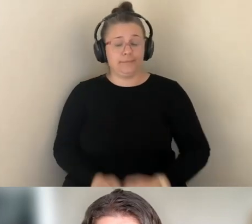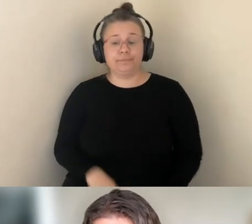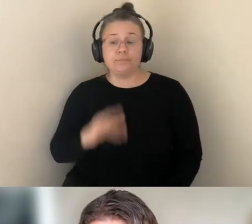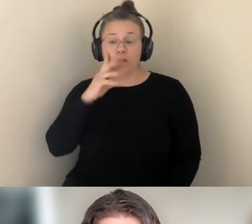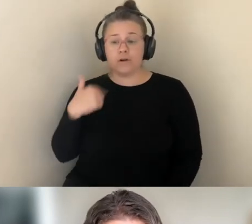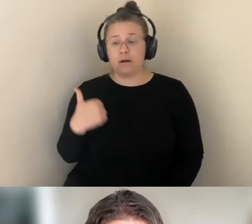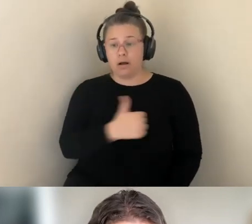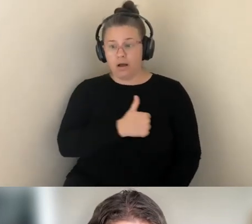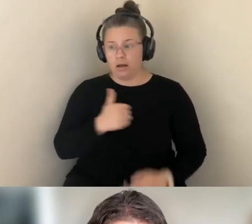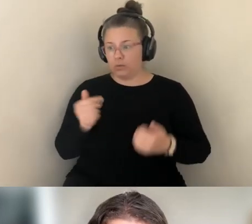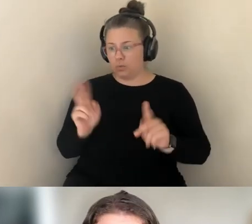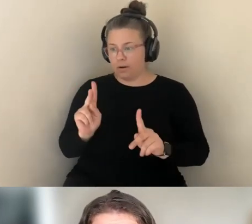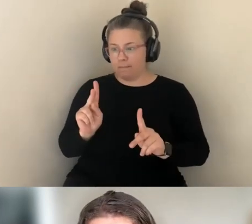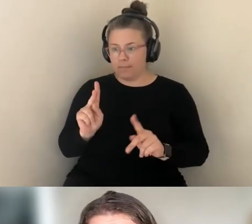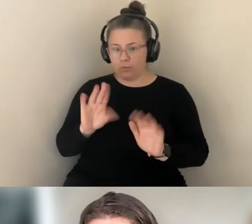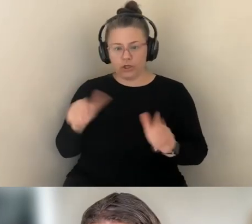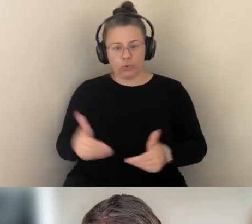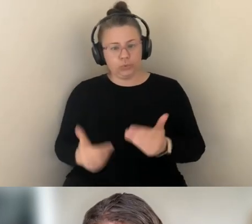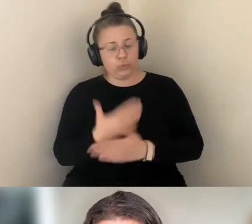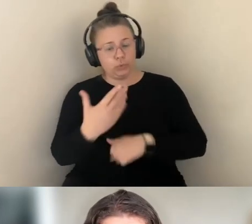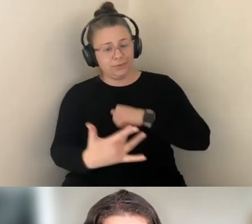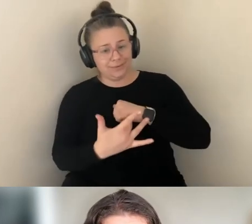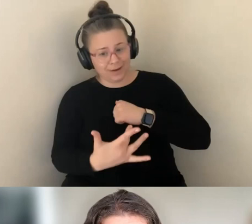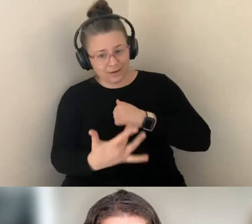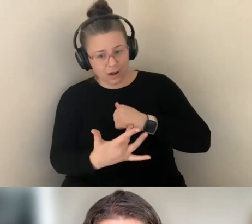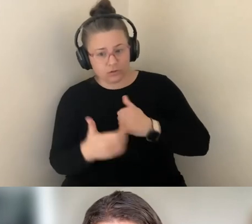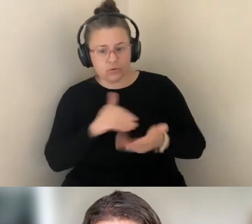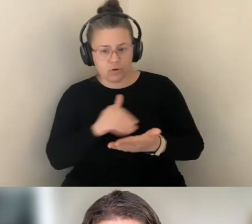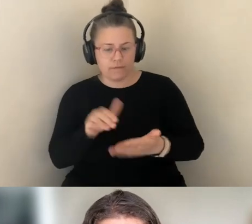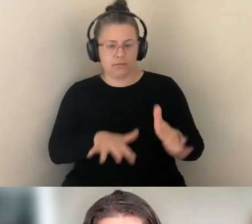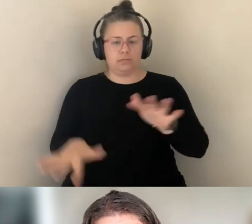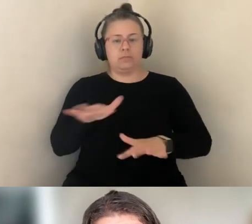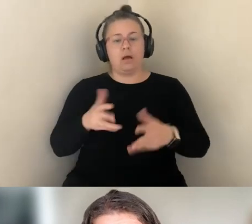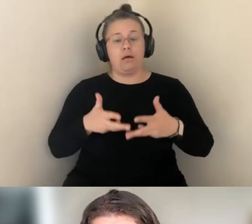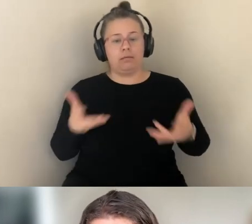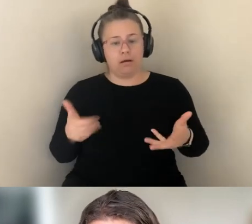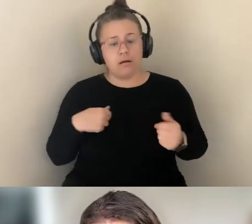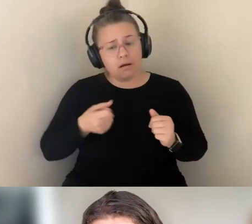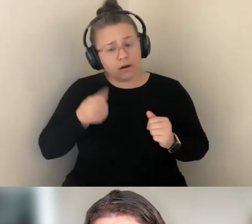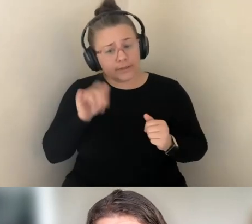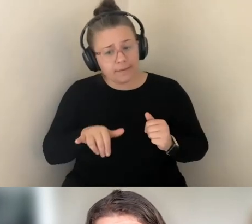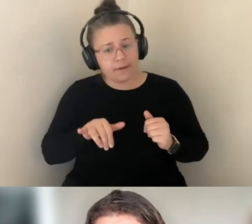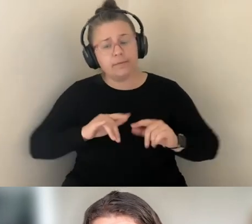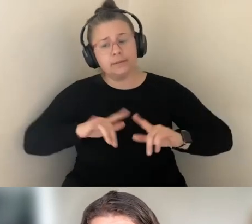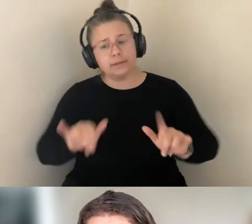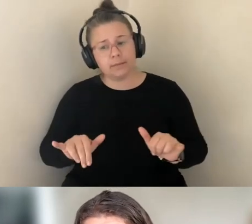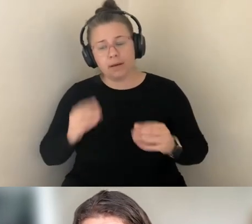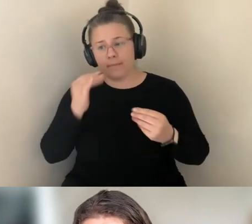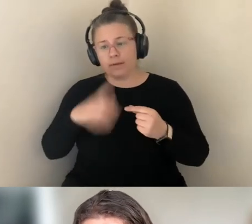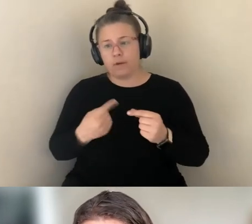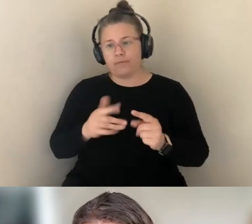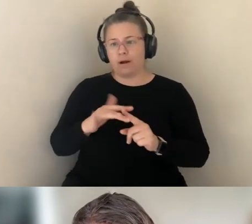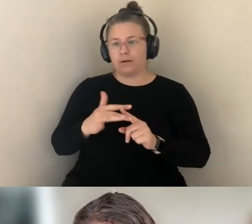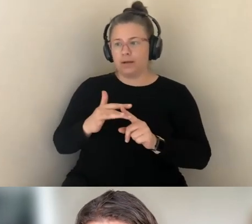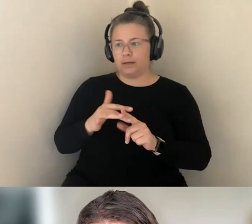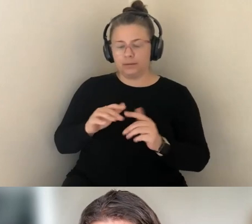introduced to all the various technologies. And that is true, has been true, but it, I think, is important for us to think about the context in which, as these